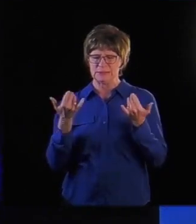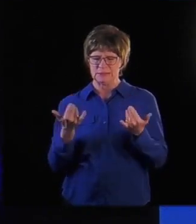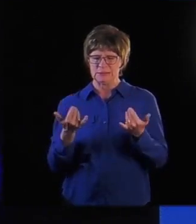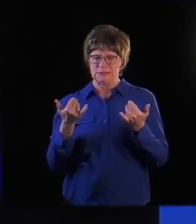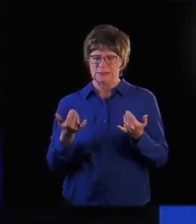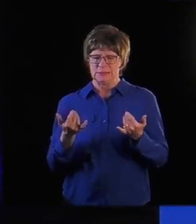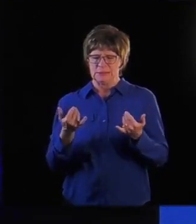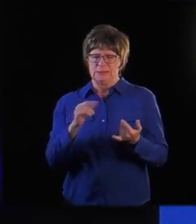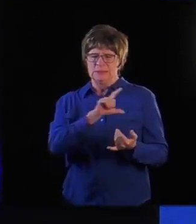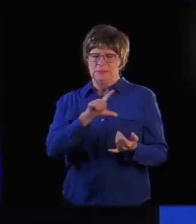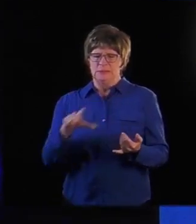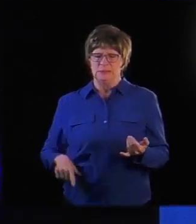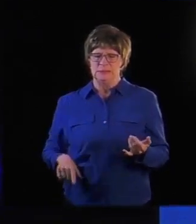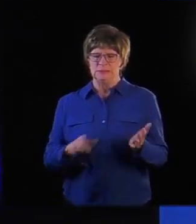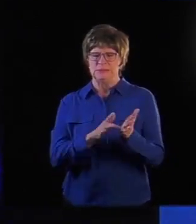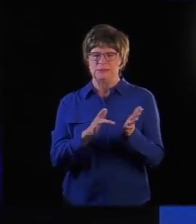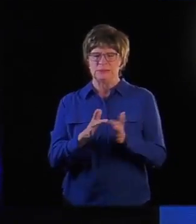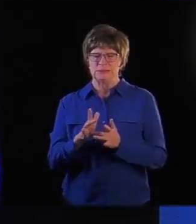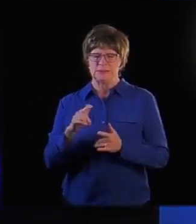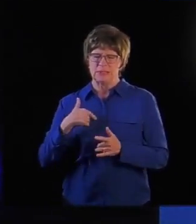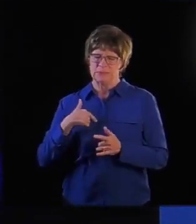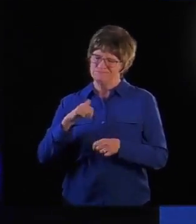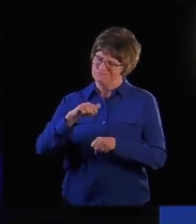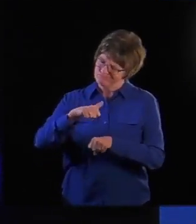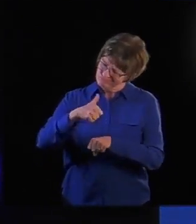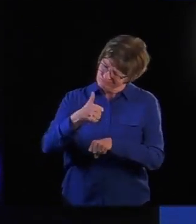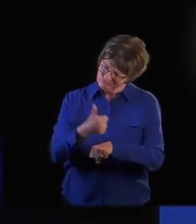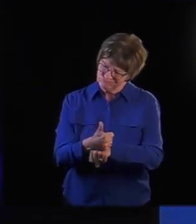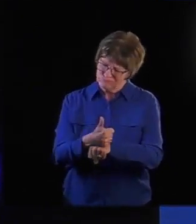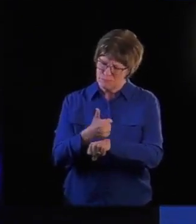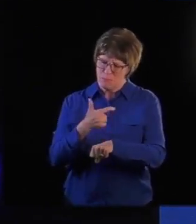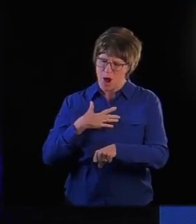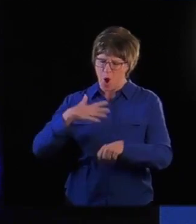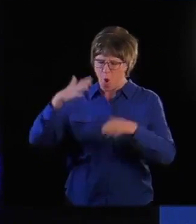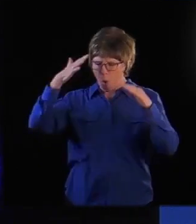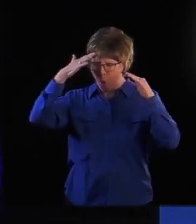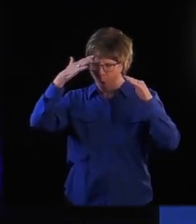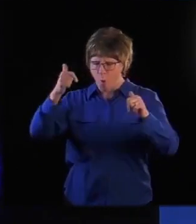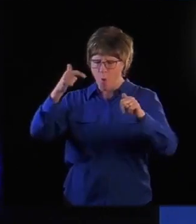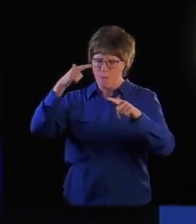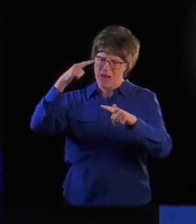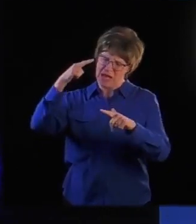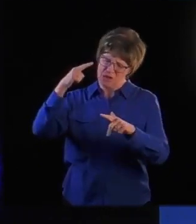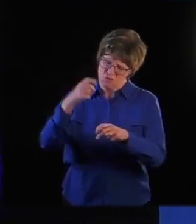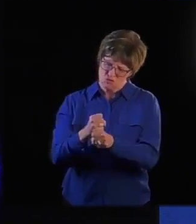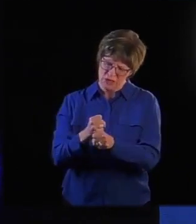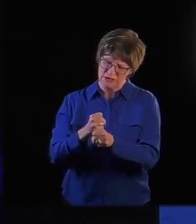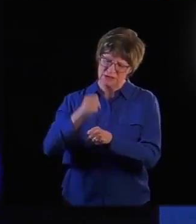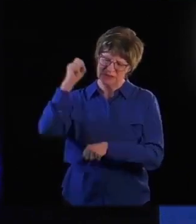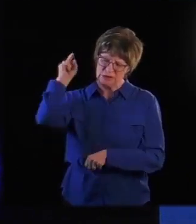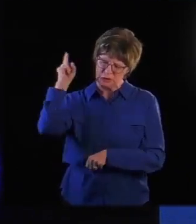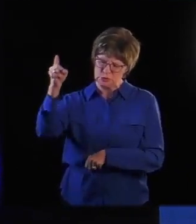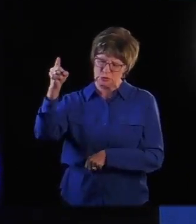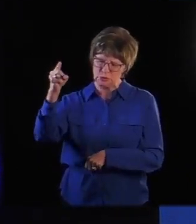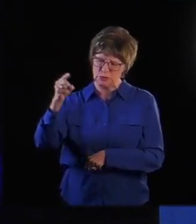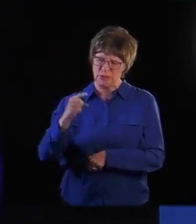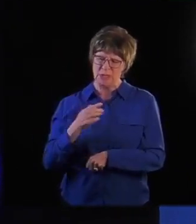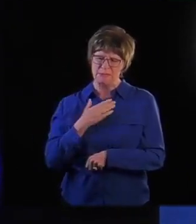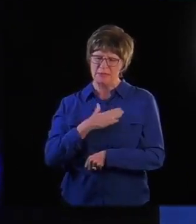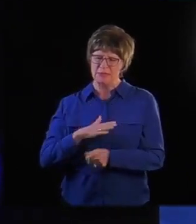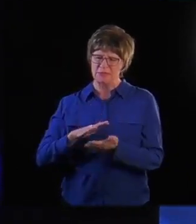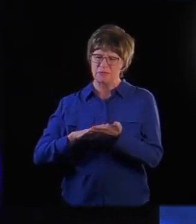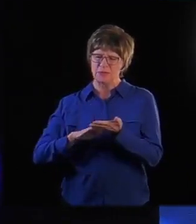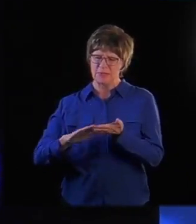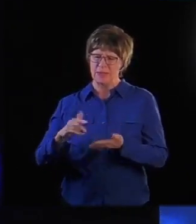Jesus, I put my hope and I put my trust in you. Please forgive me of